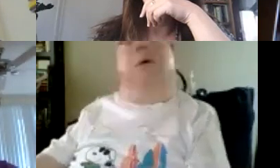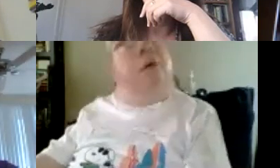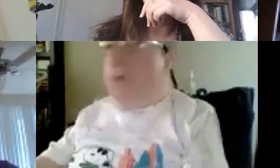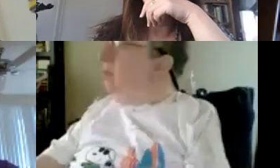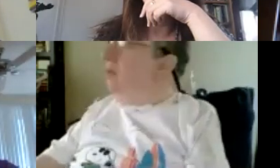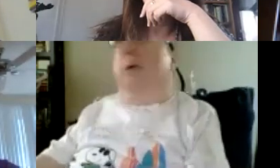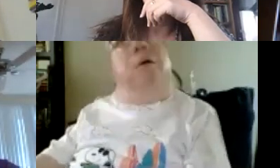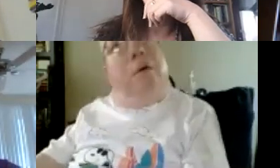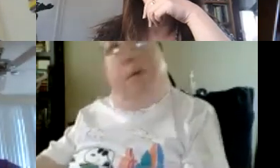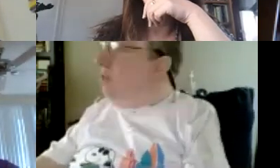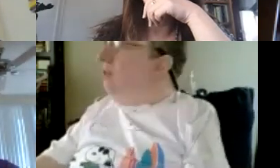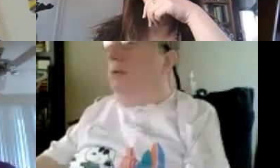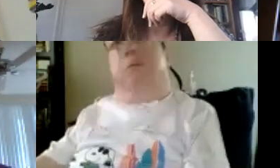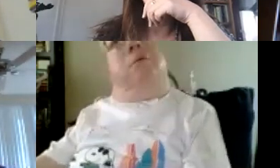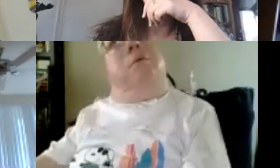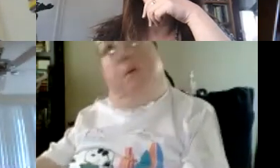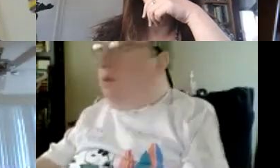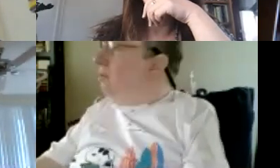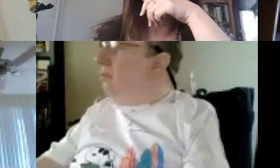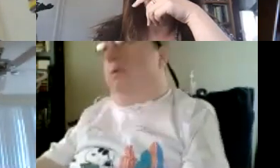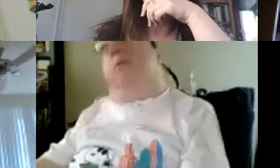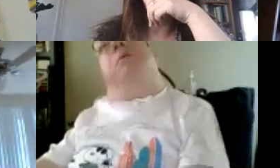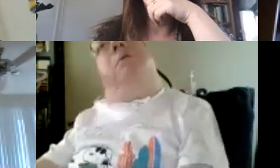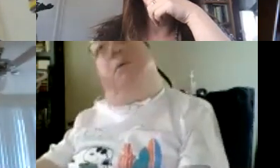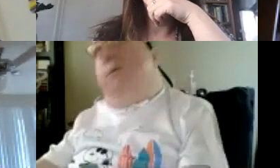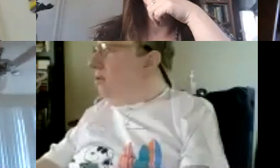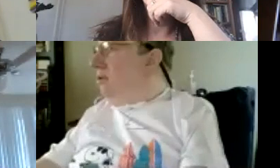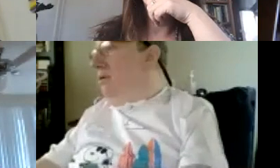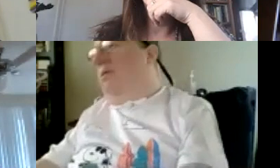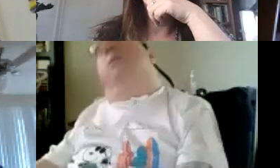the ICU beds to get vaccinated first?